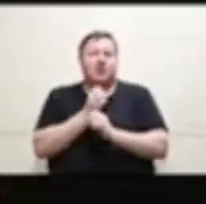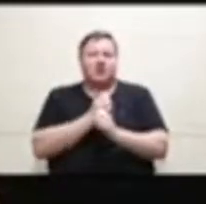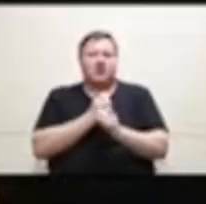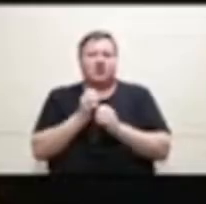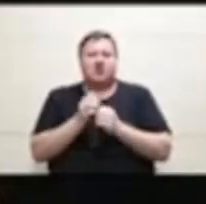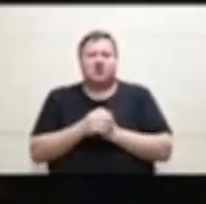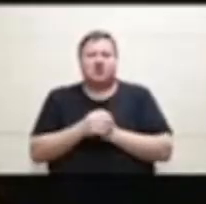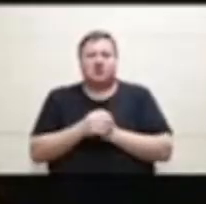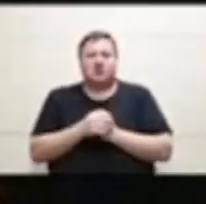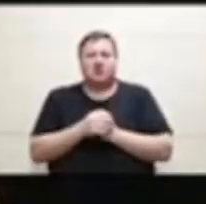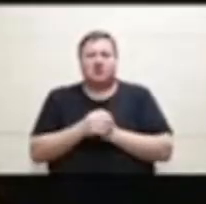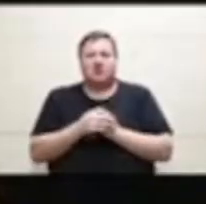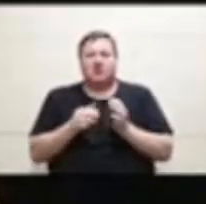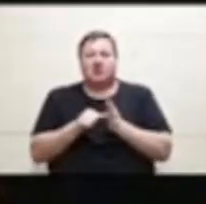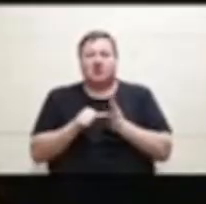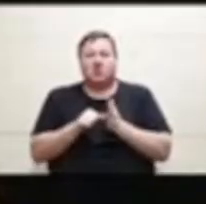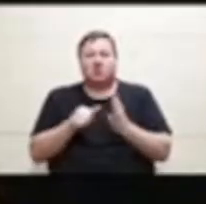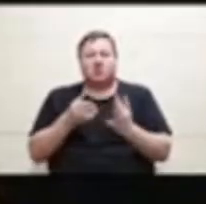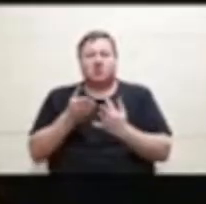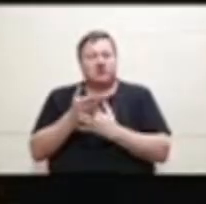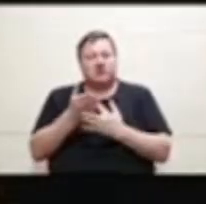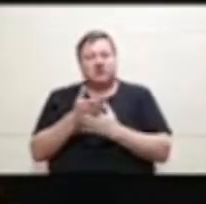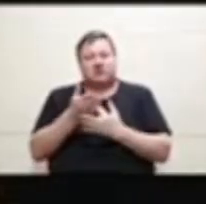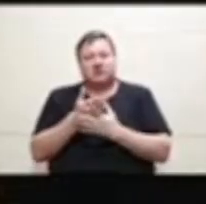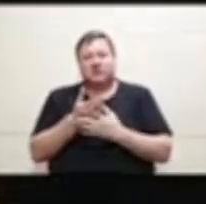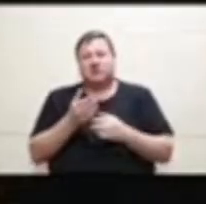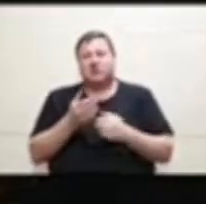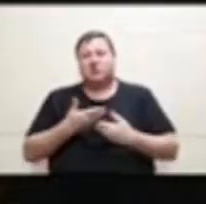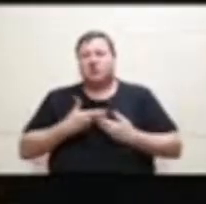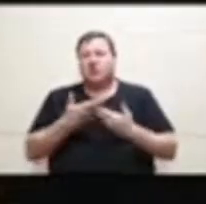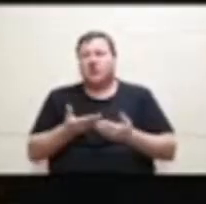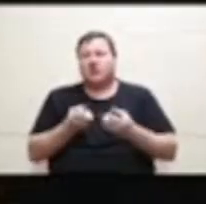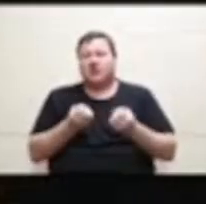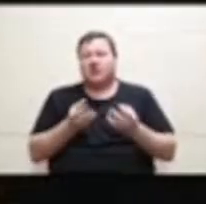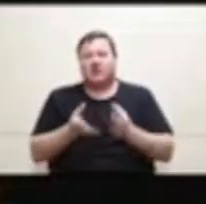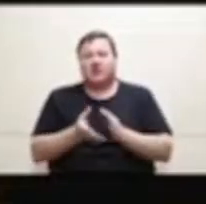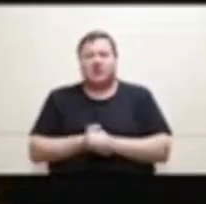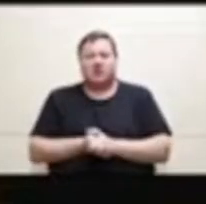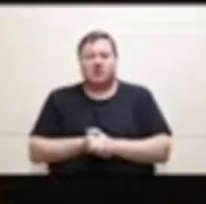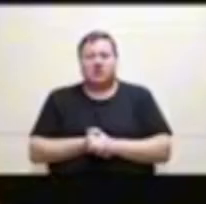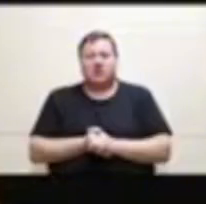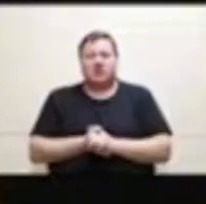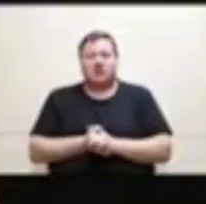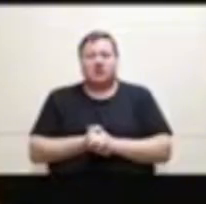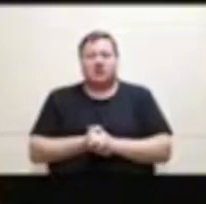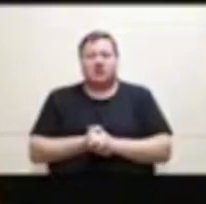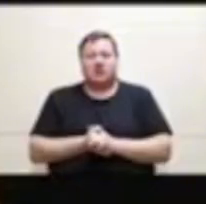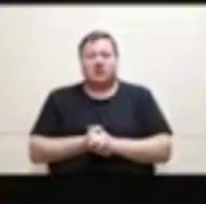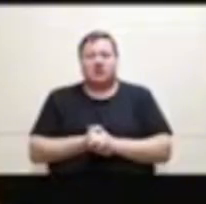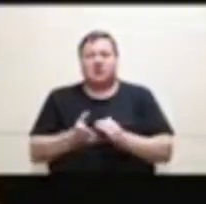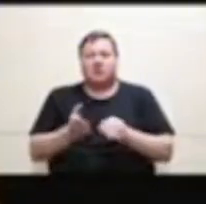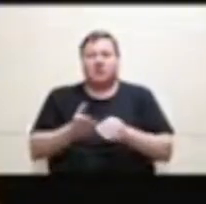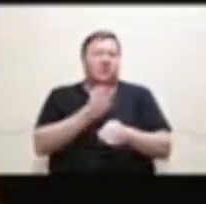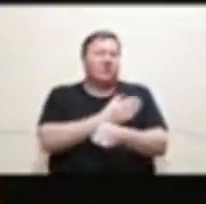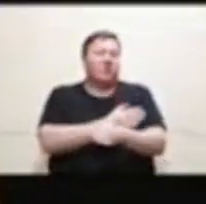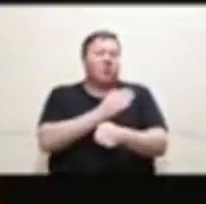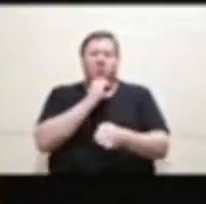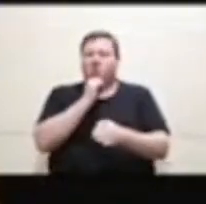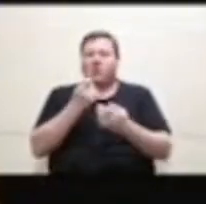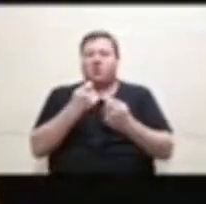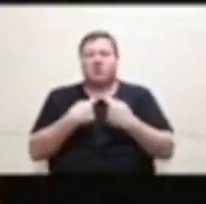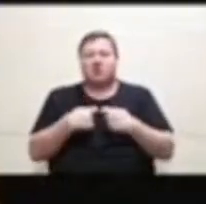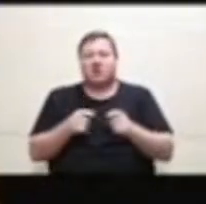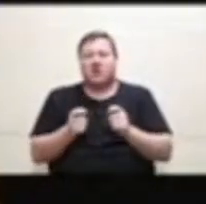critical intervention for service delivery, while originally not planned for the financial year.